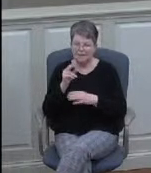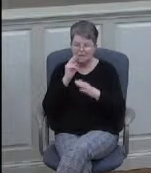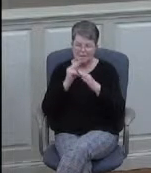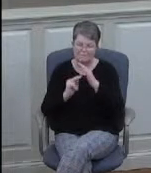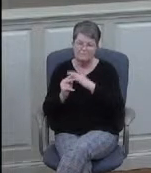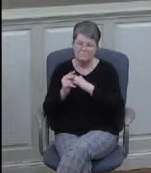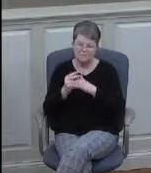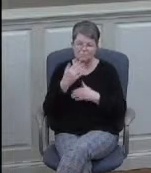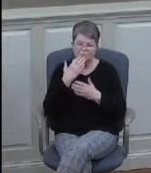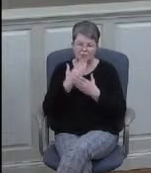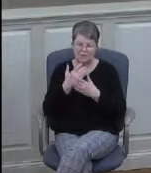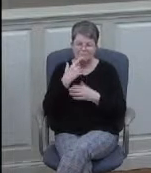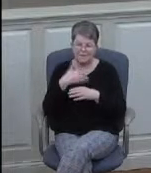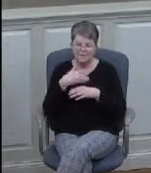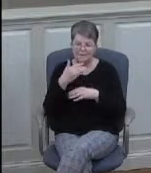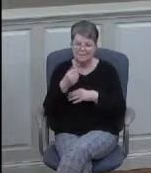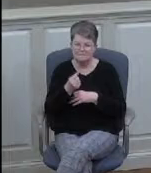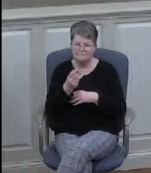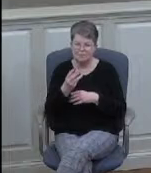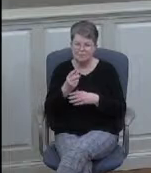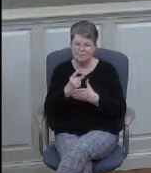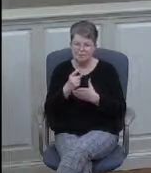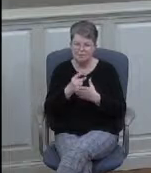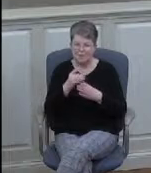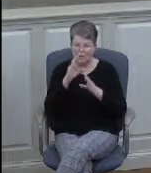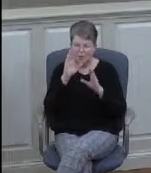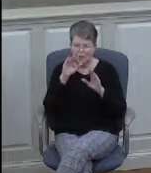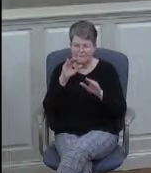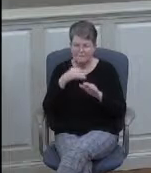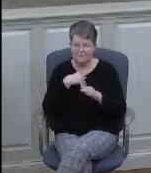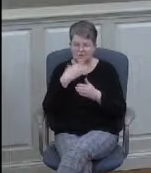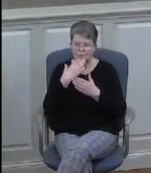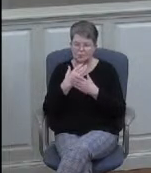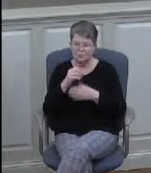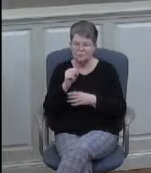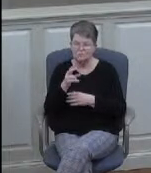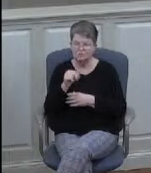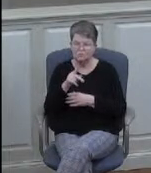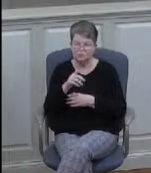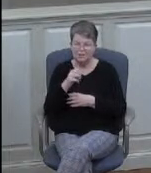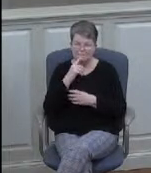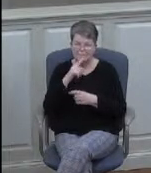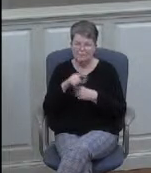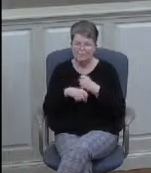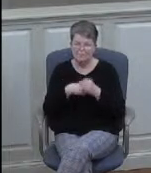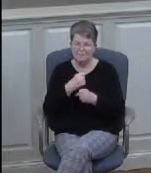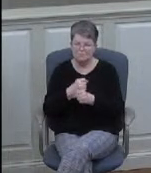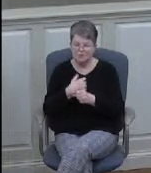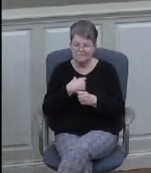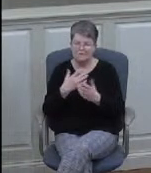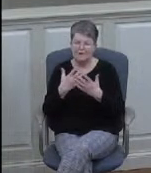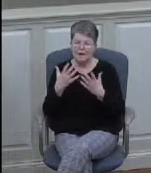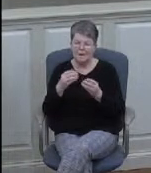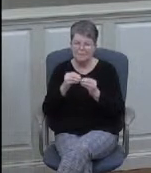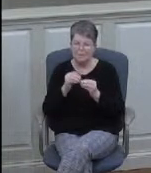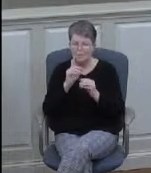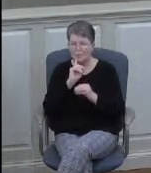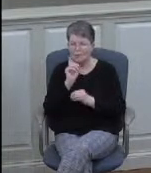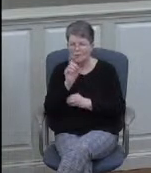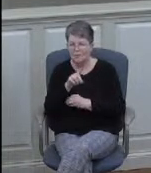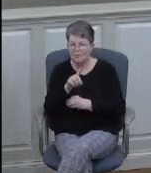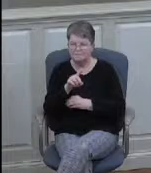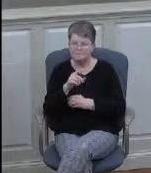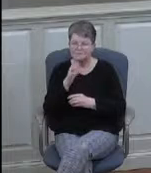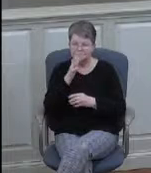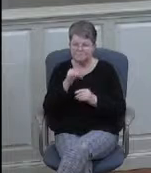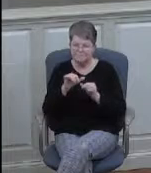the weather for the next few weeks. So hopefully we're in good shape for this year. We've got a lot more ordered. We've asked for a lot more.